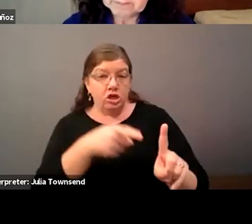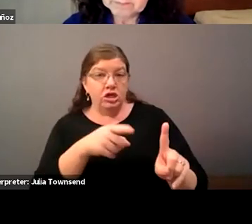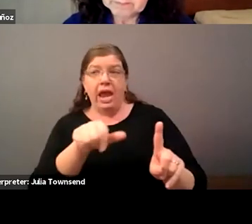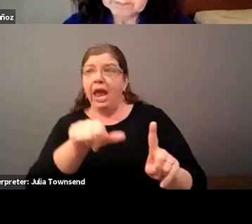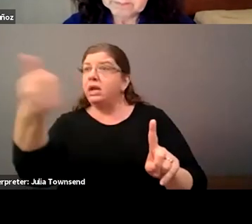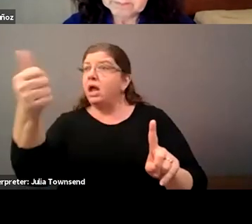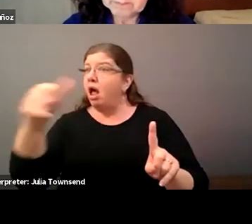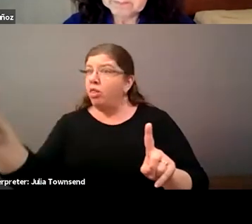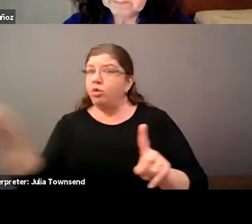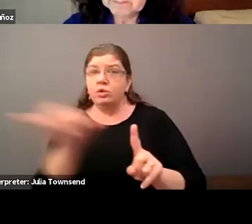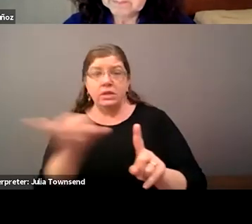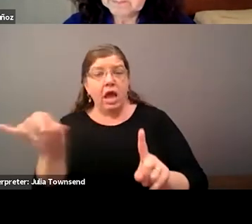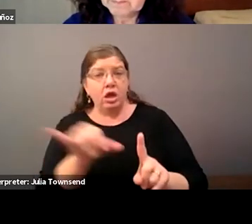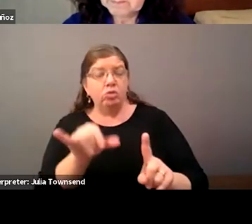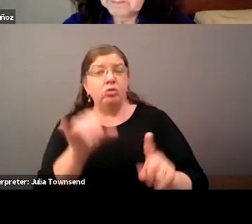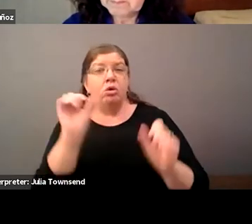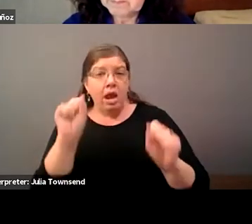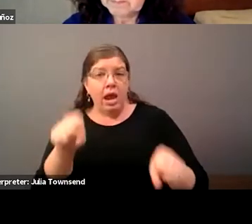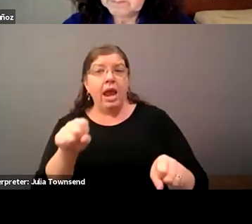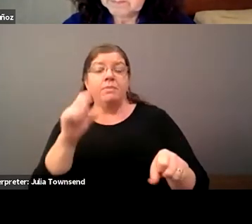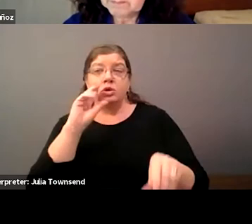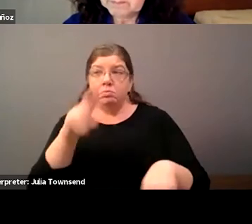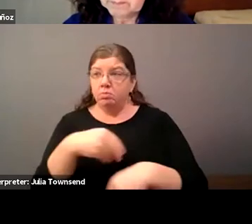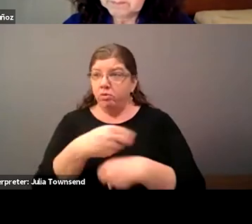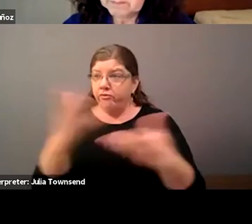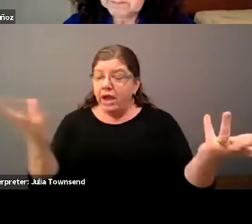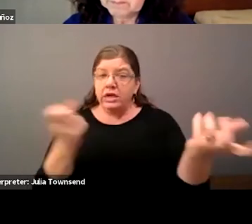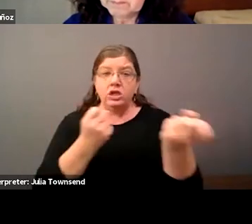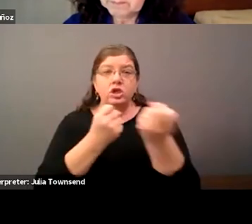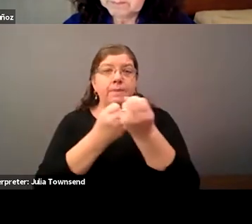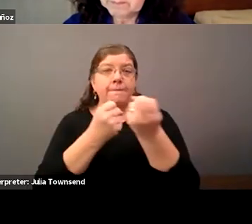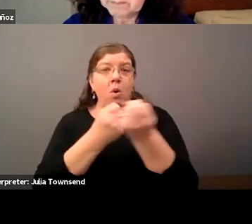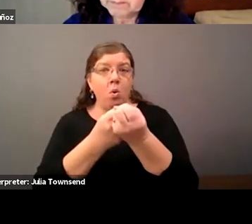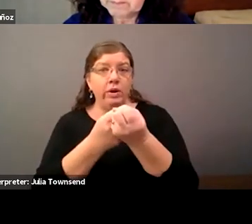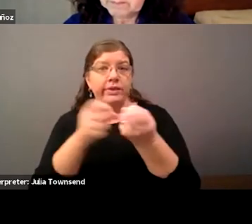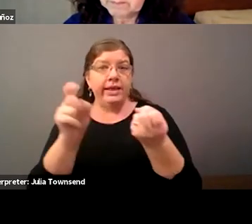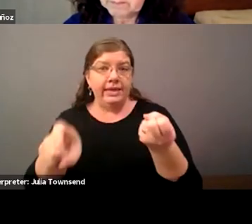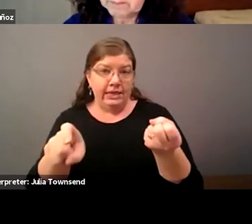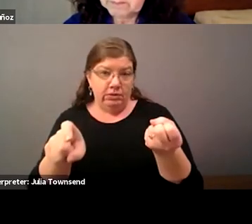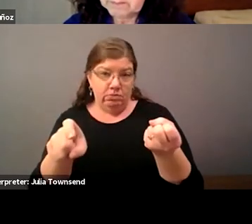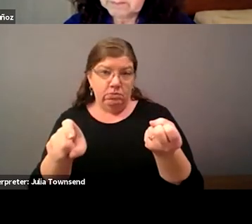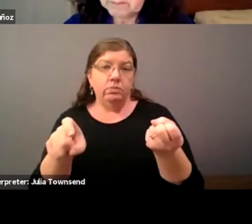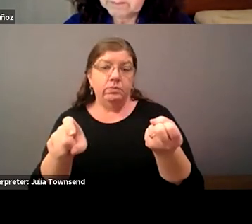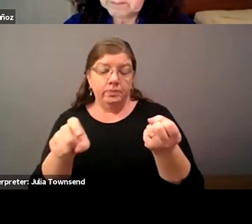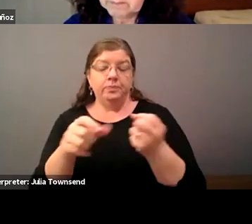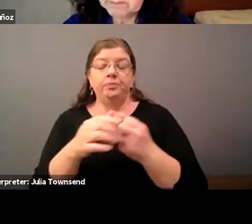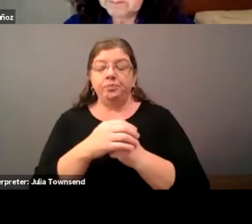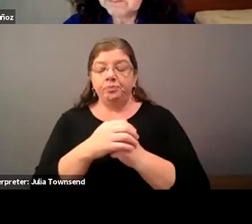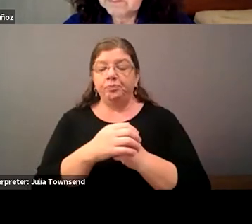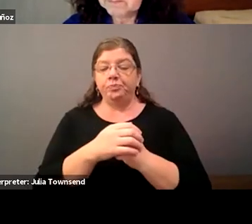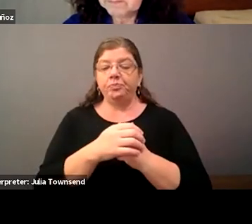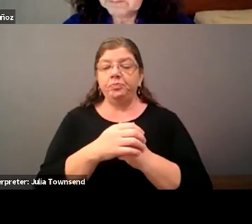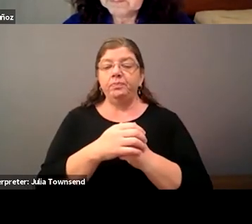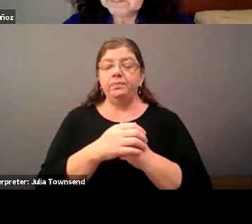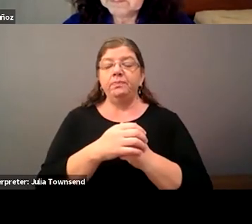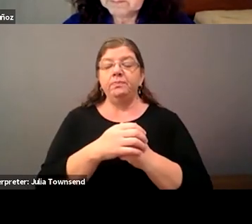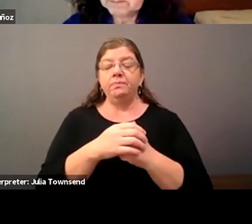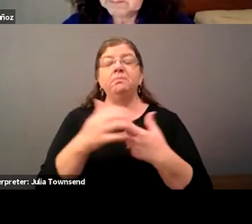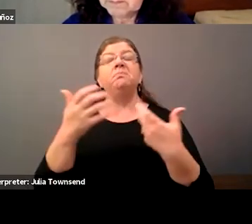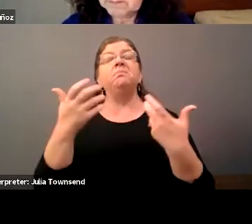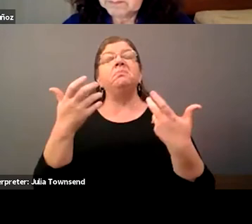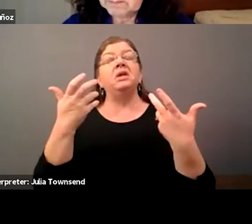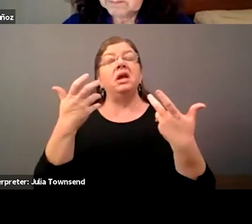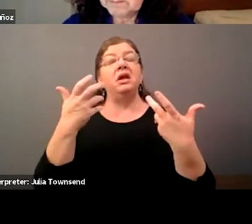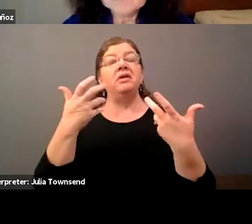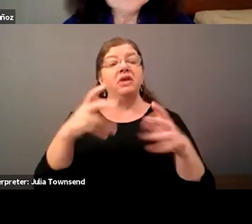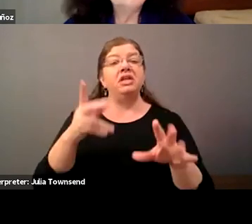her are able to be provided the support that they need i've seen from the santa